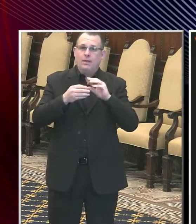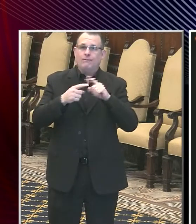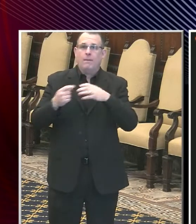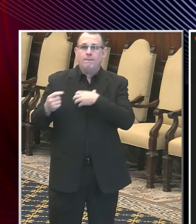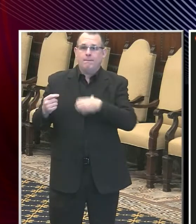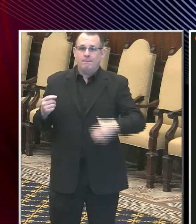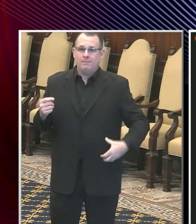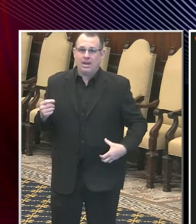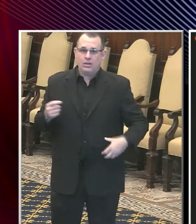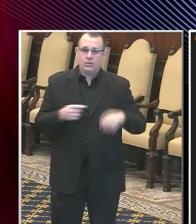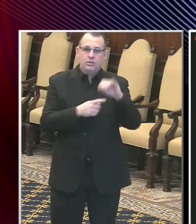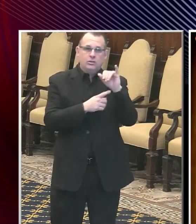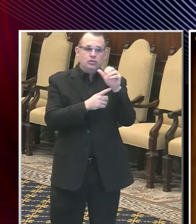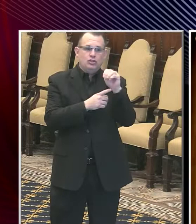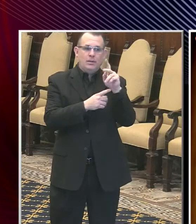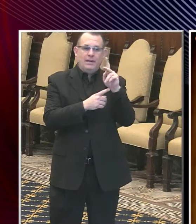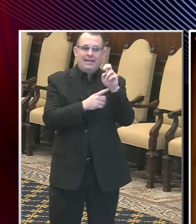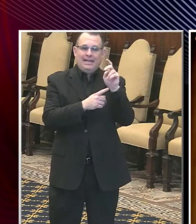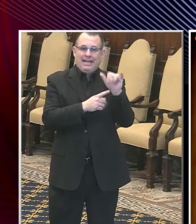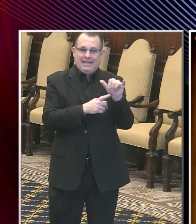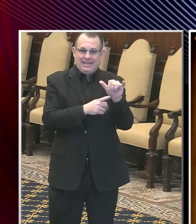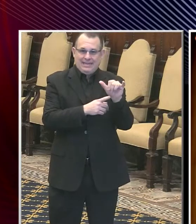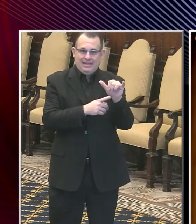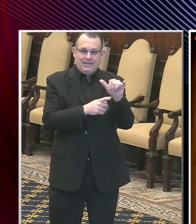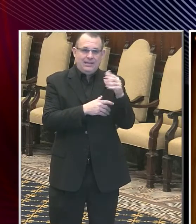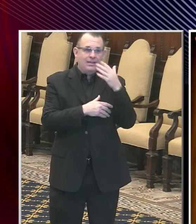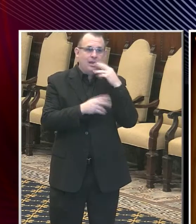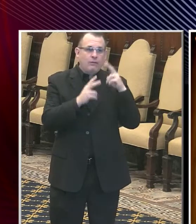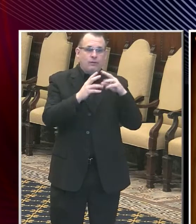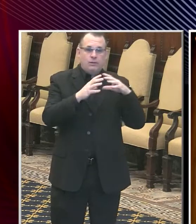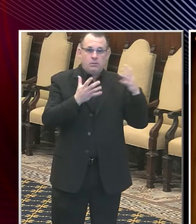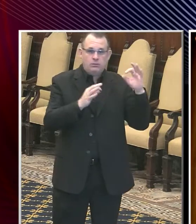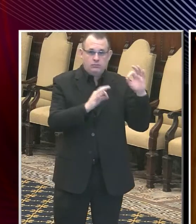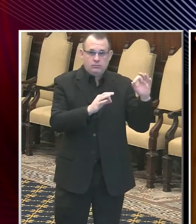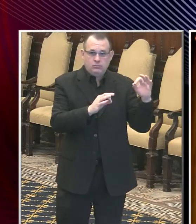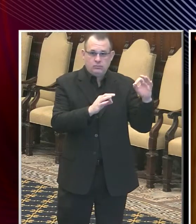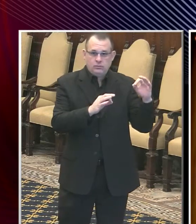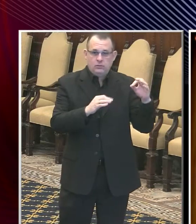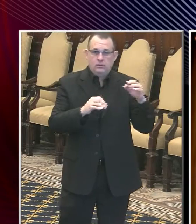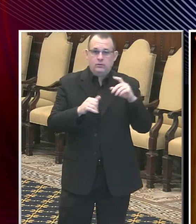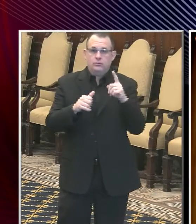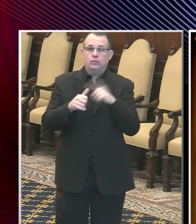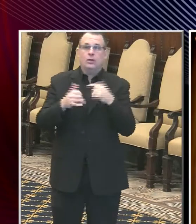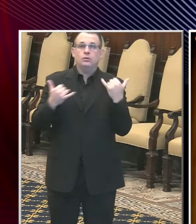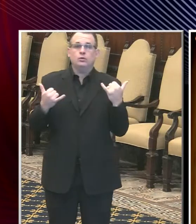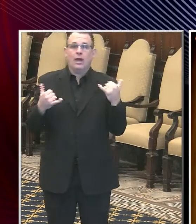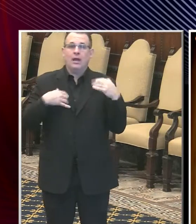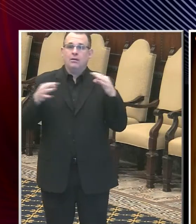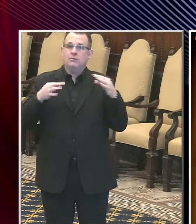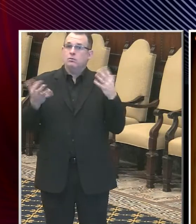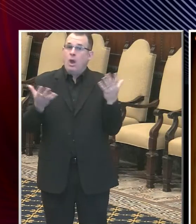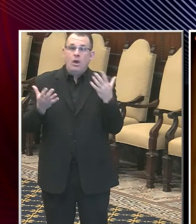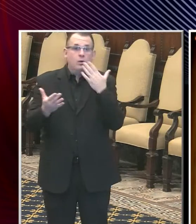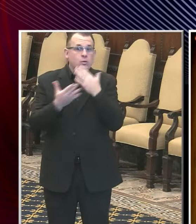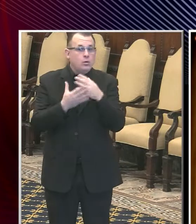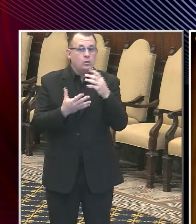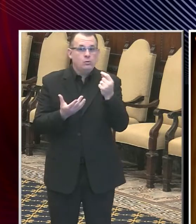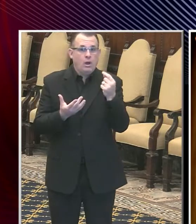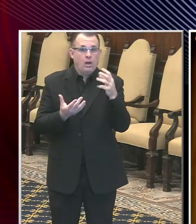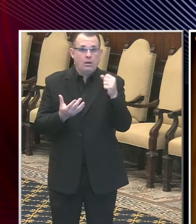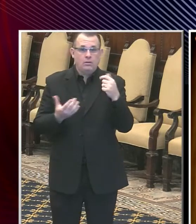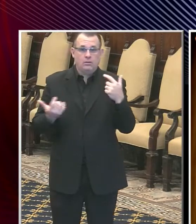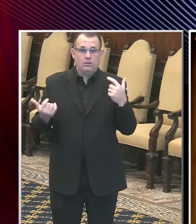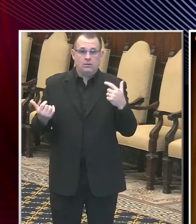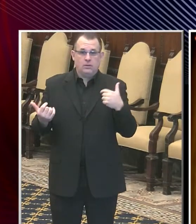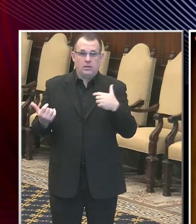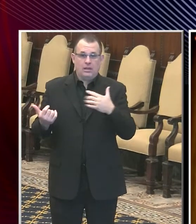now have the floor. Thank you very much, and good afternoon to everyone. I want to start today by sharing some good news. I'm happy to say that we have now reached a